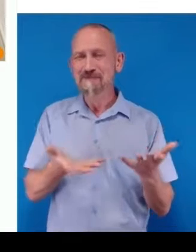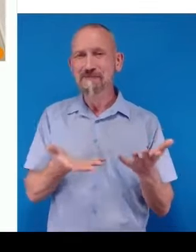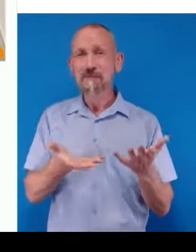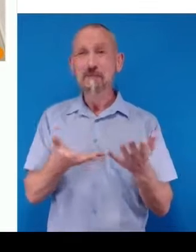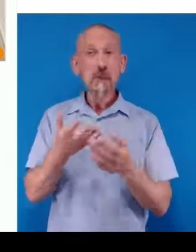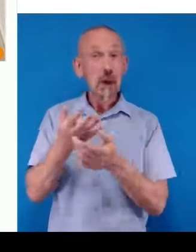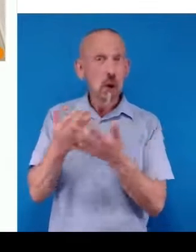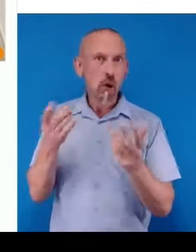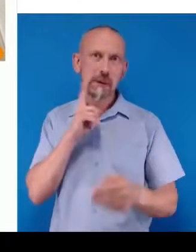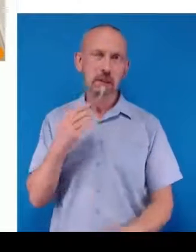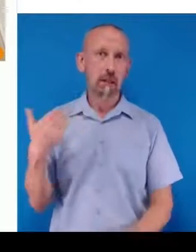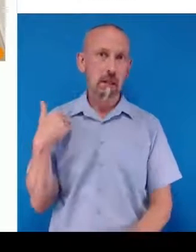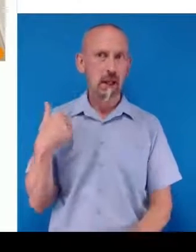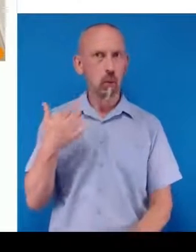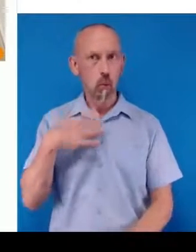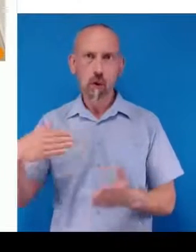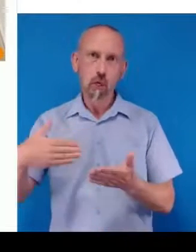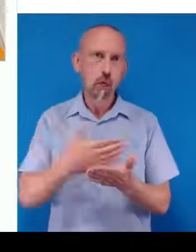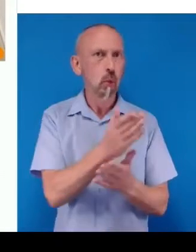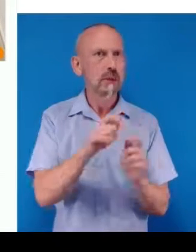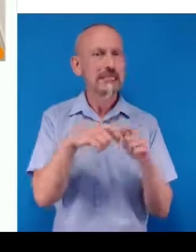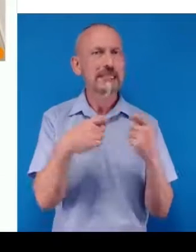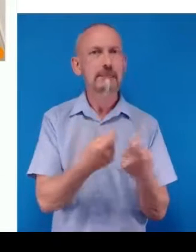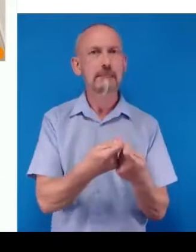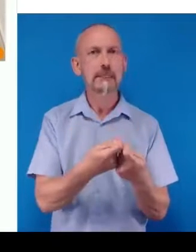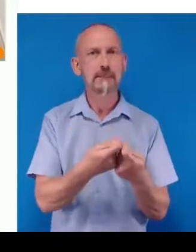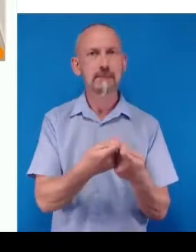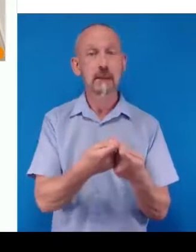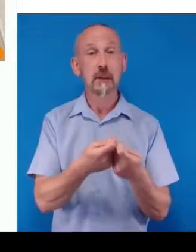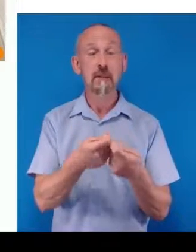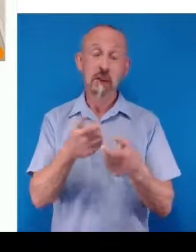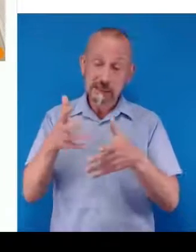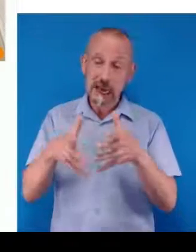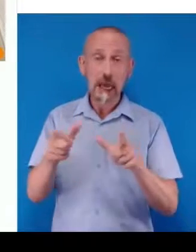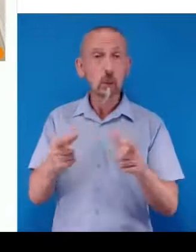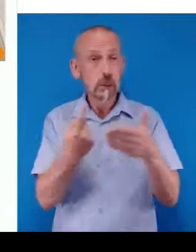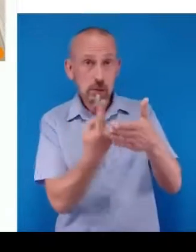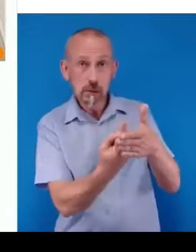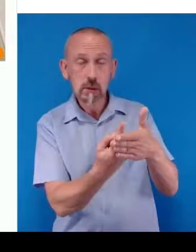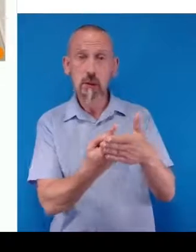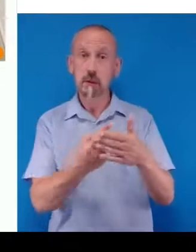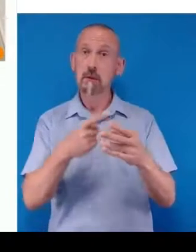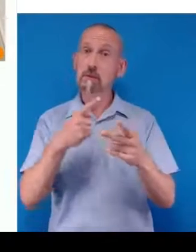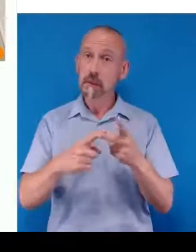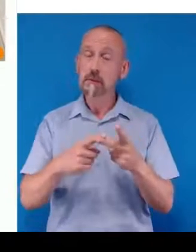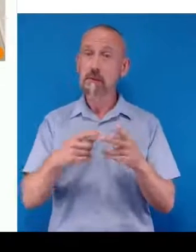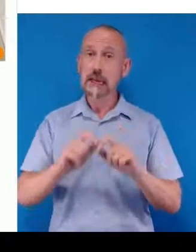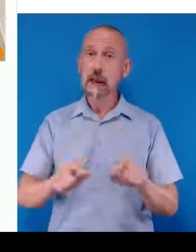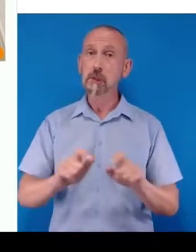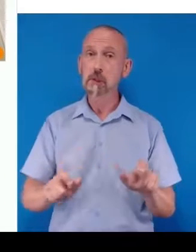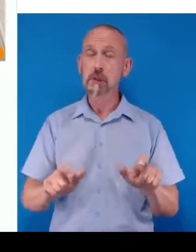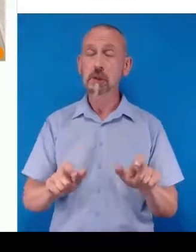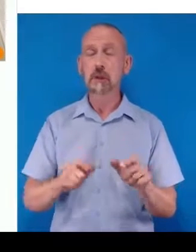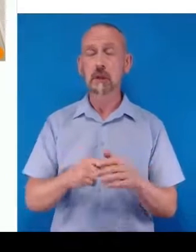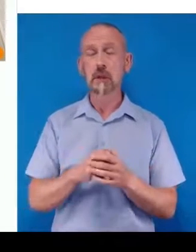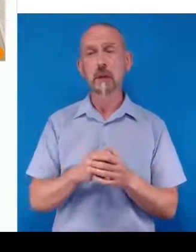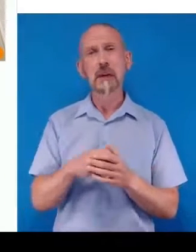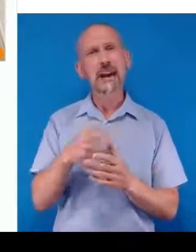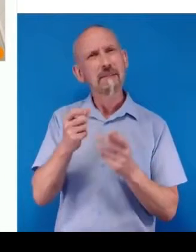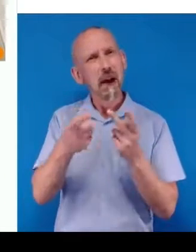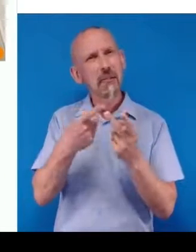with Teams for the sign language and for the captions. There's a couple of other platforms. LinkedIn